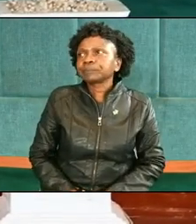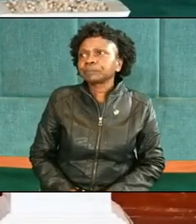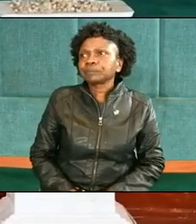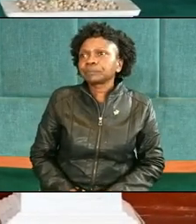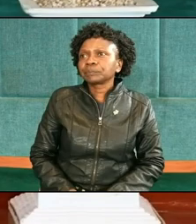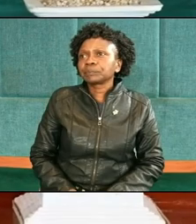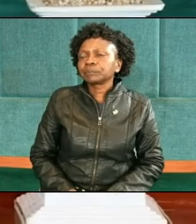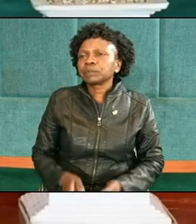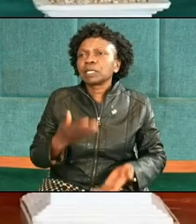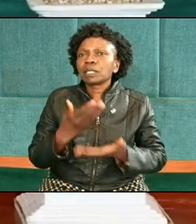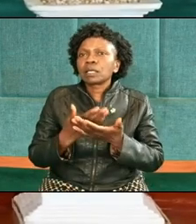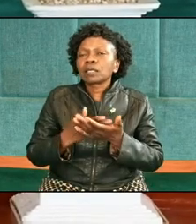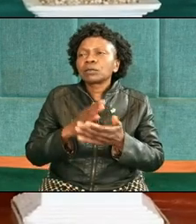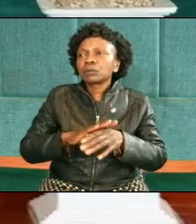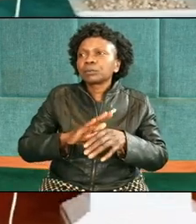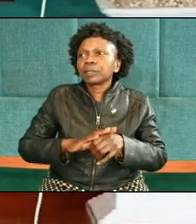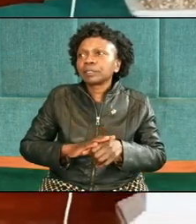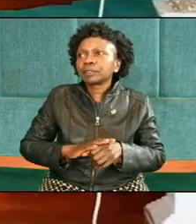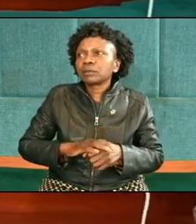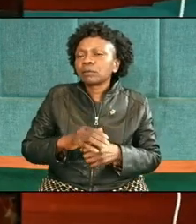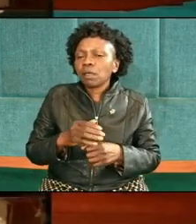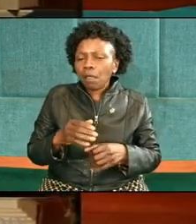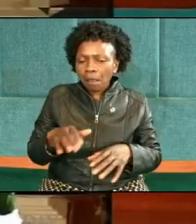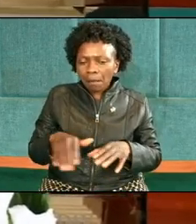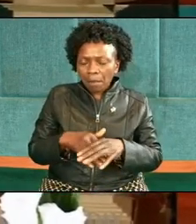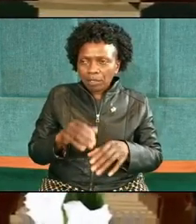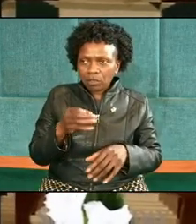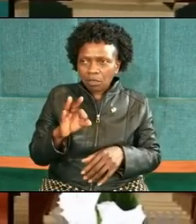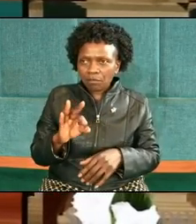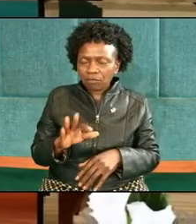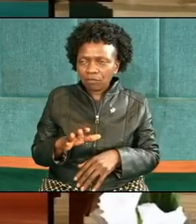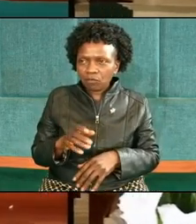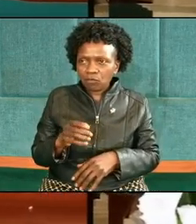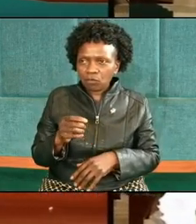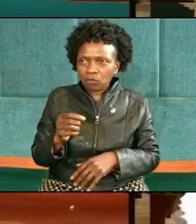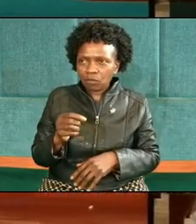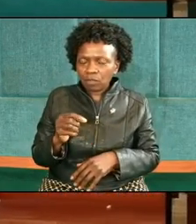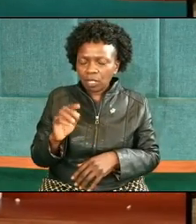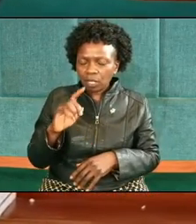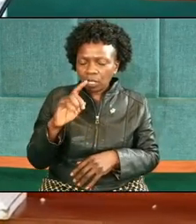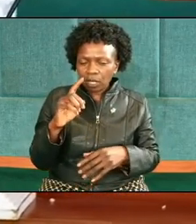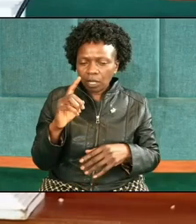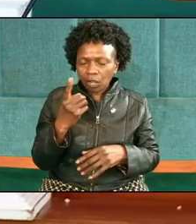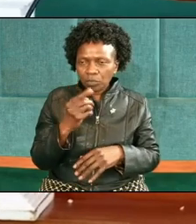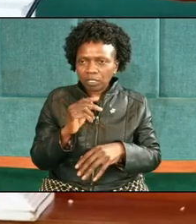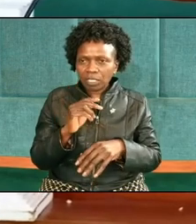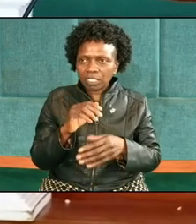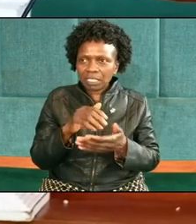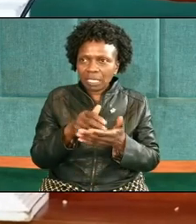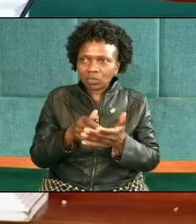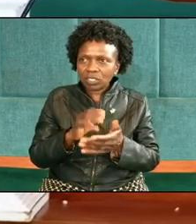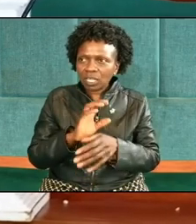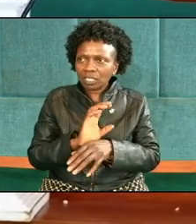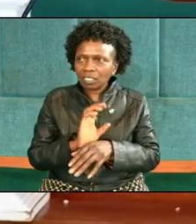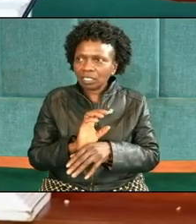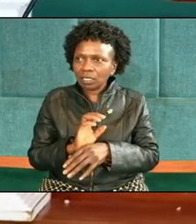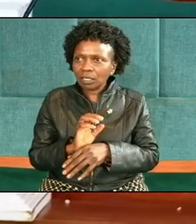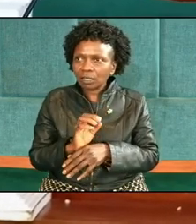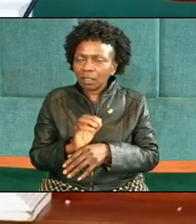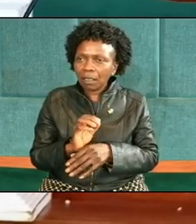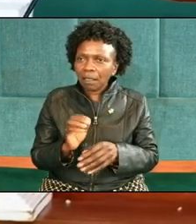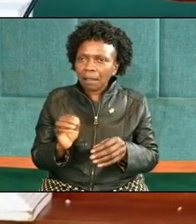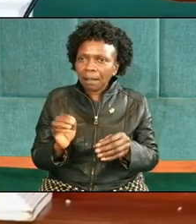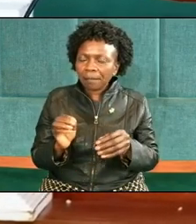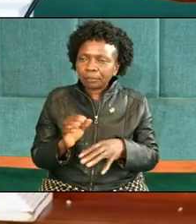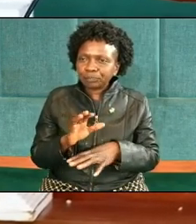Amen. Thank you so much, members of the Nairobi Central Camp Meeting Choir. Wasn't